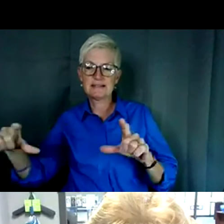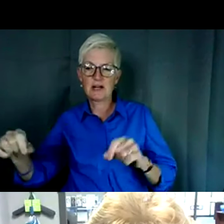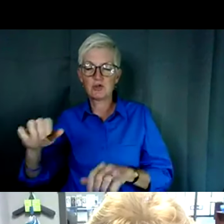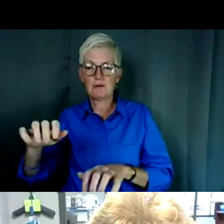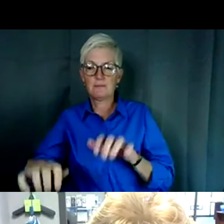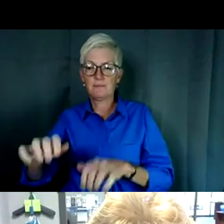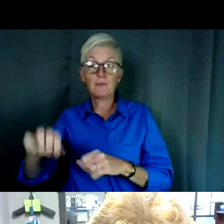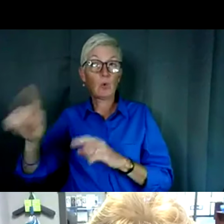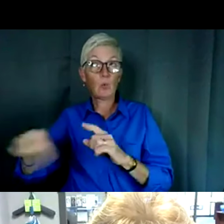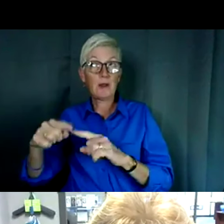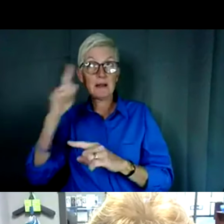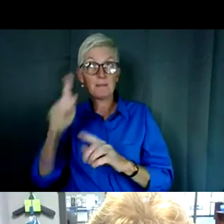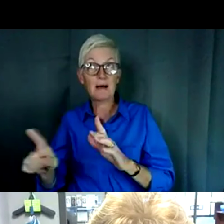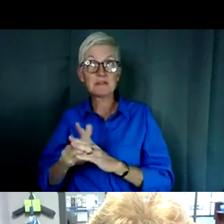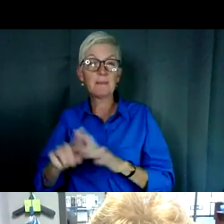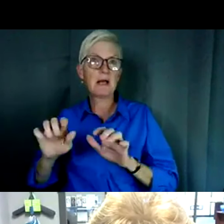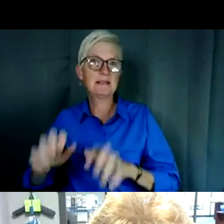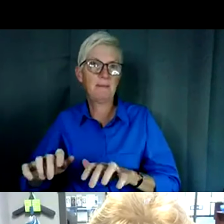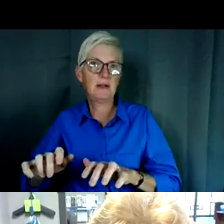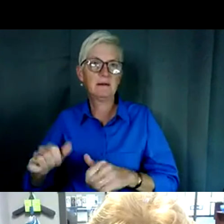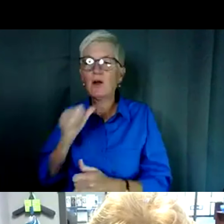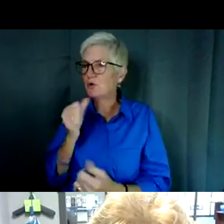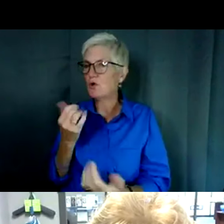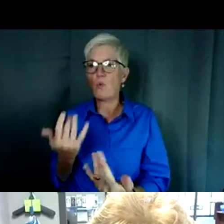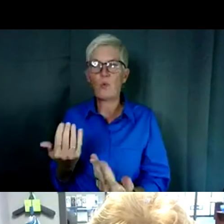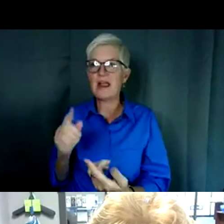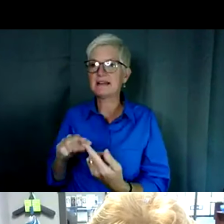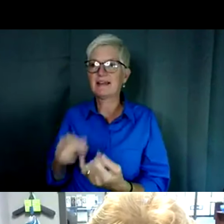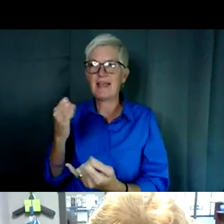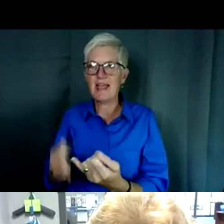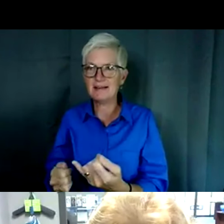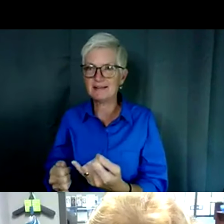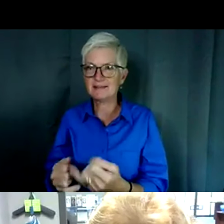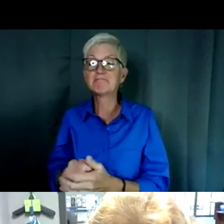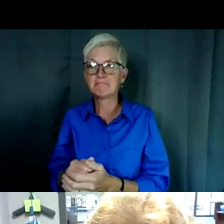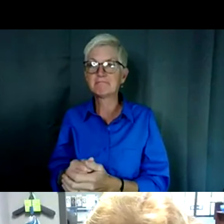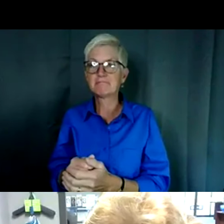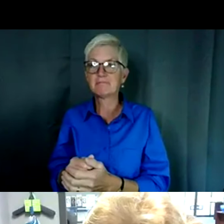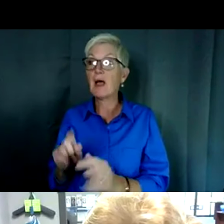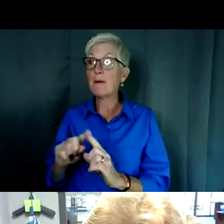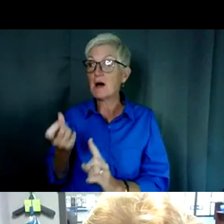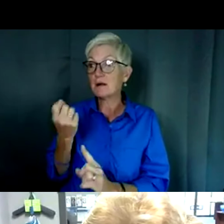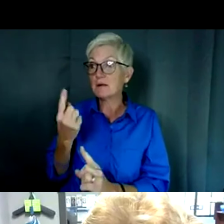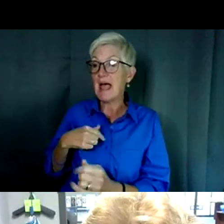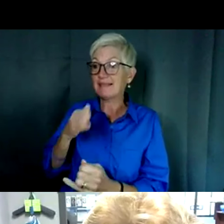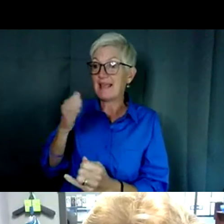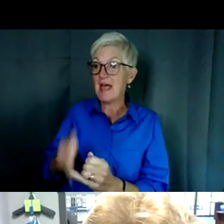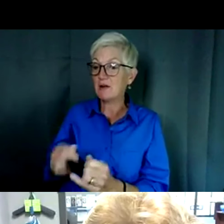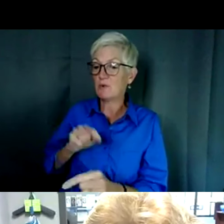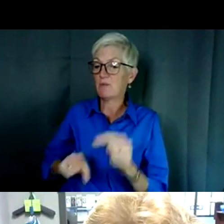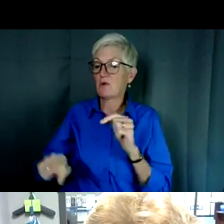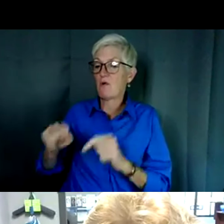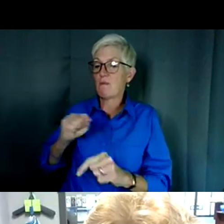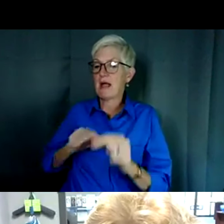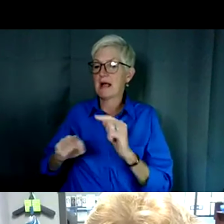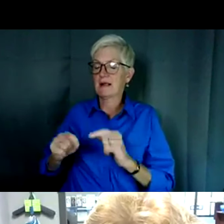them. Don't wait until the end to put them in. That way, at the end, we can go back and we will have captured